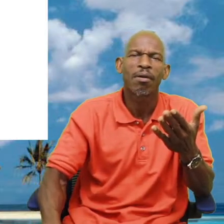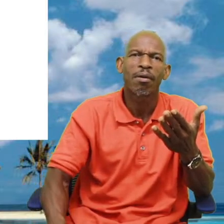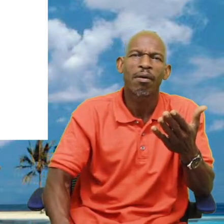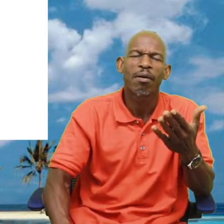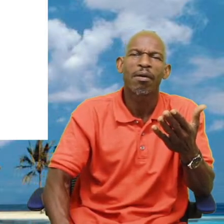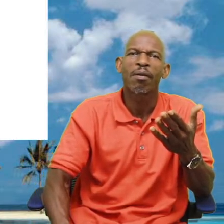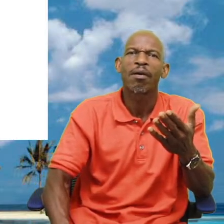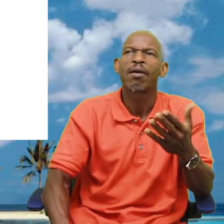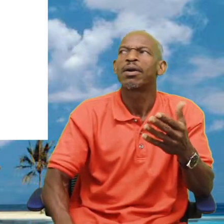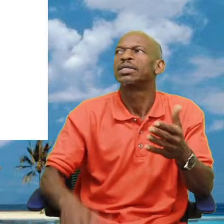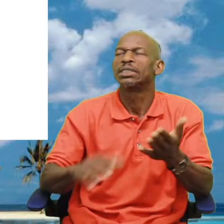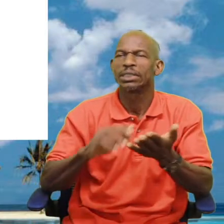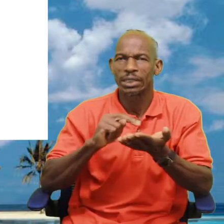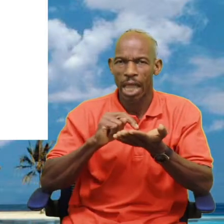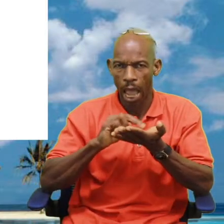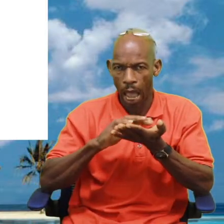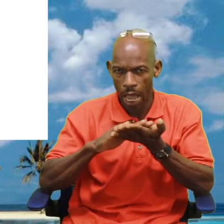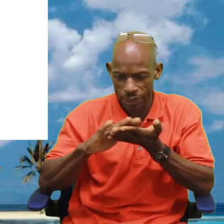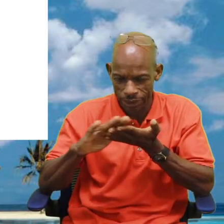He is nice. Yes.